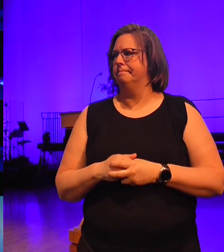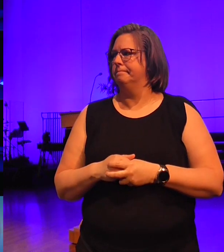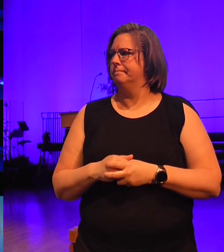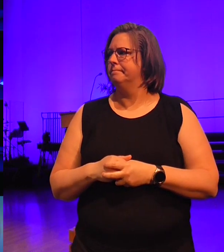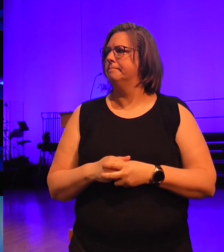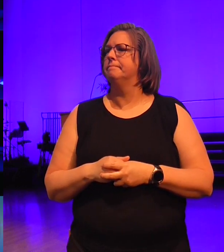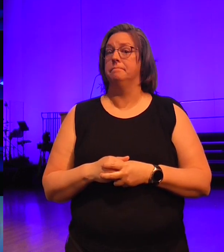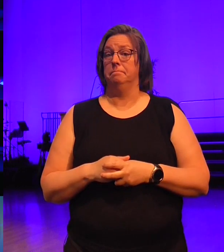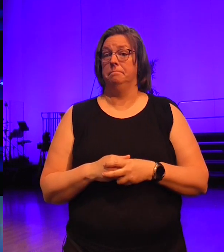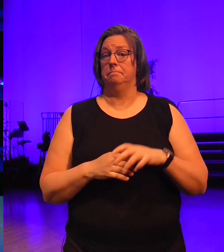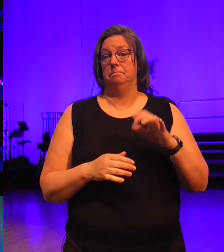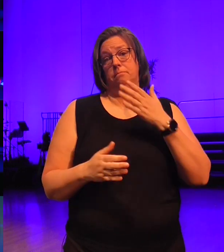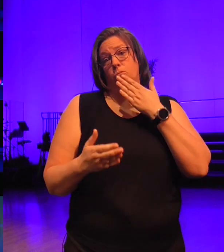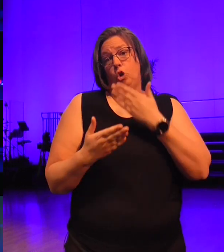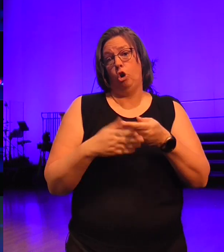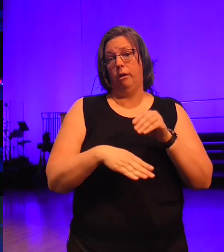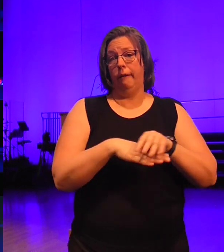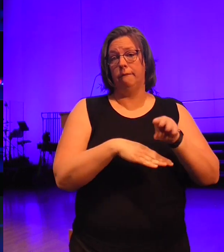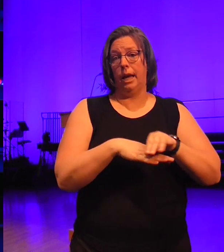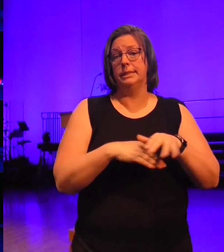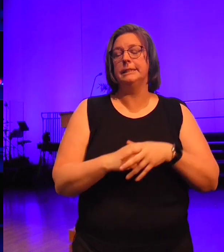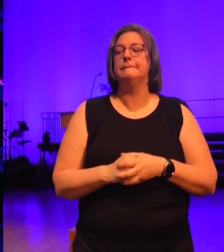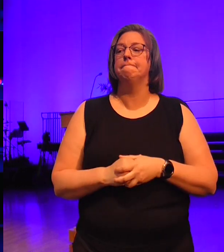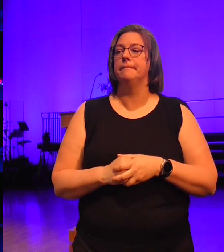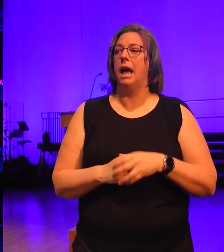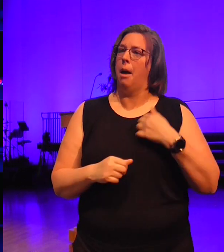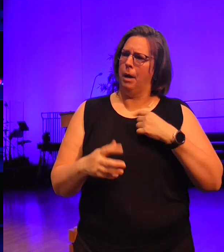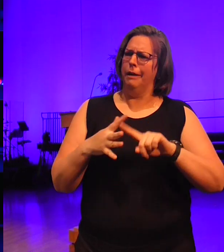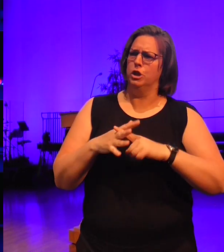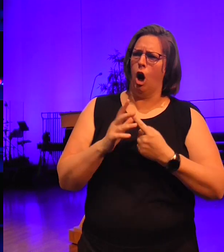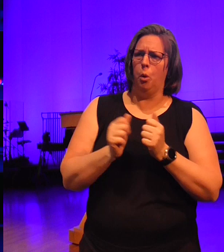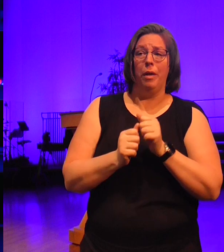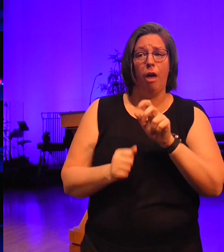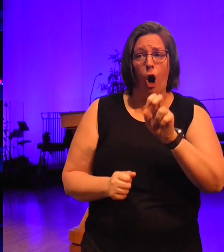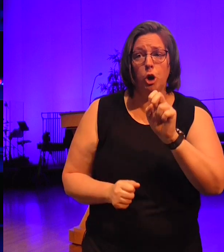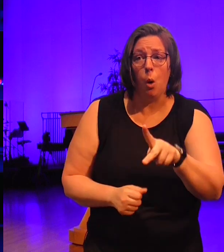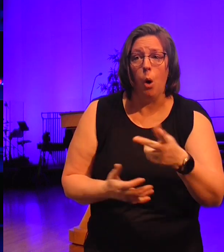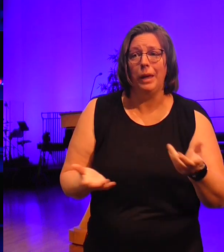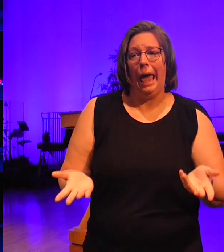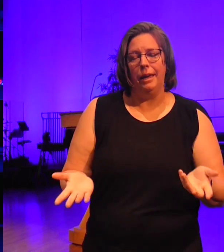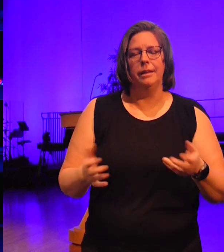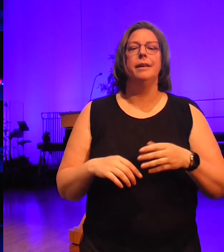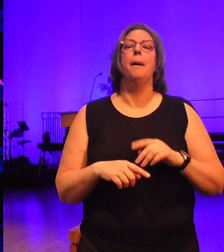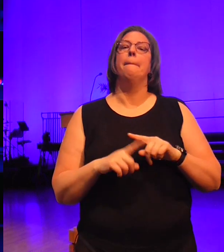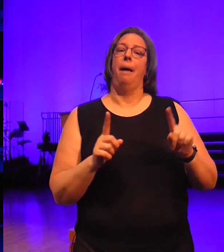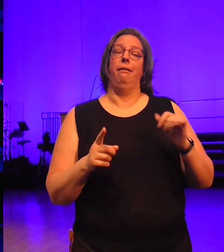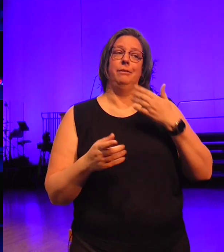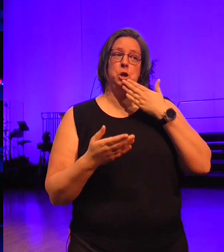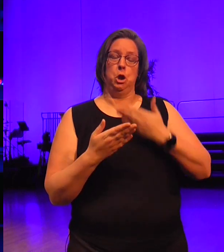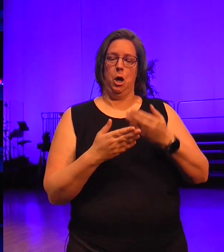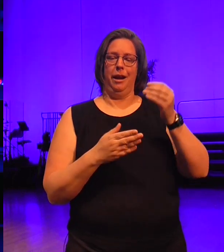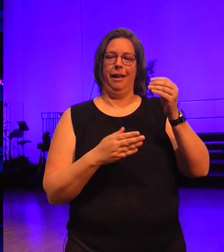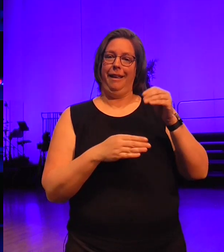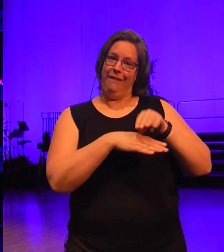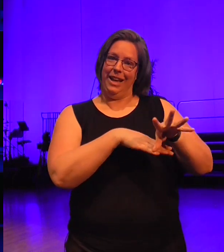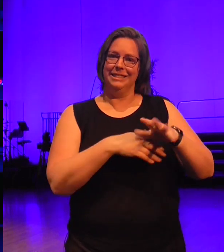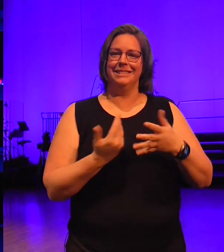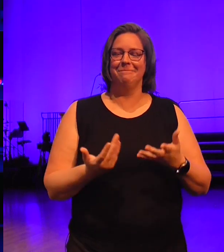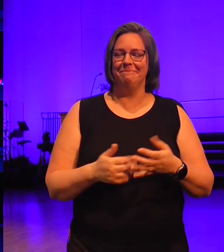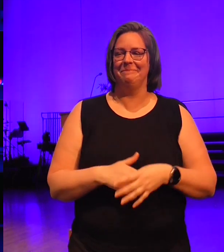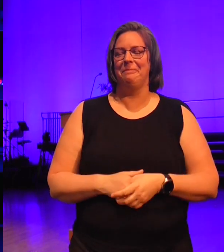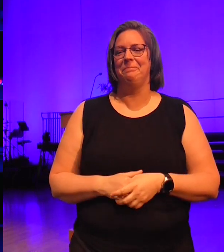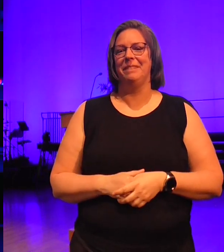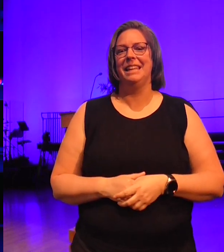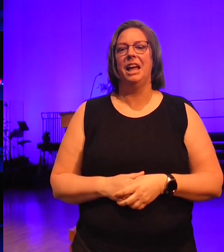Sage advice. I might have started with, "Are you okay?" But it's sage advice. You know, the next